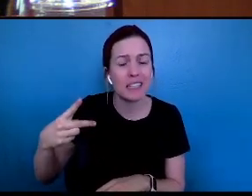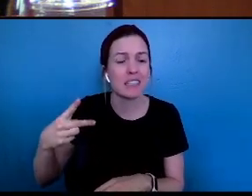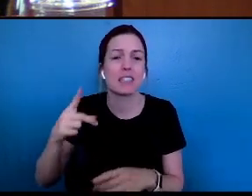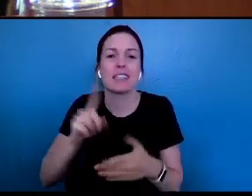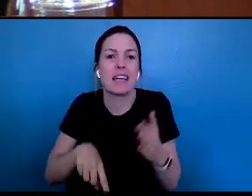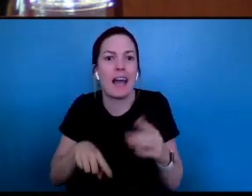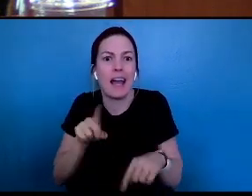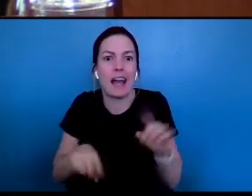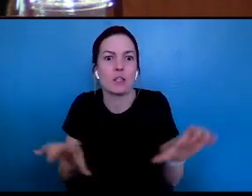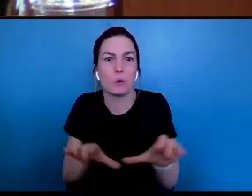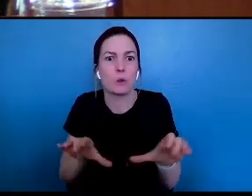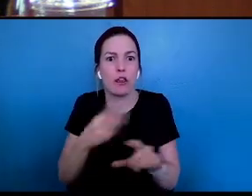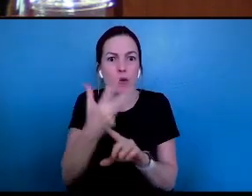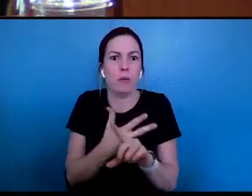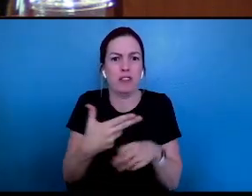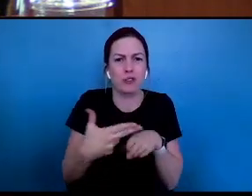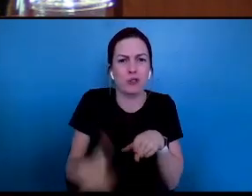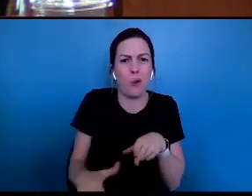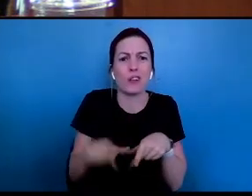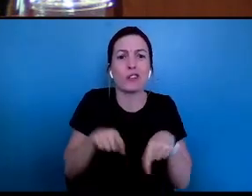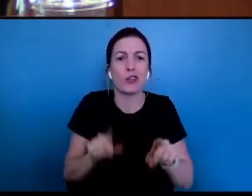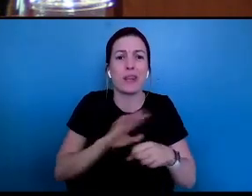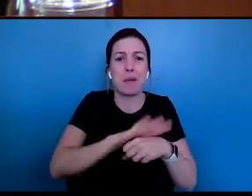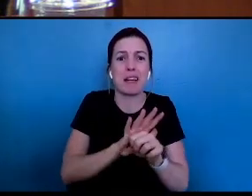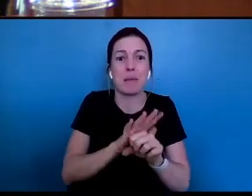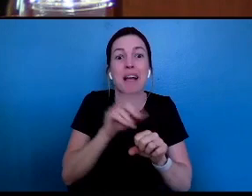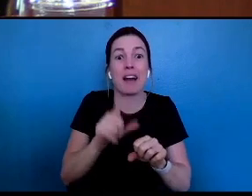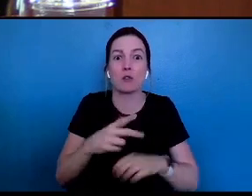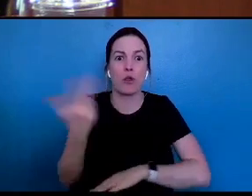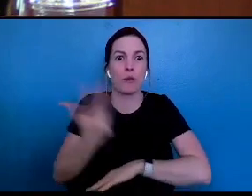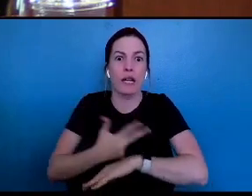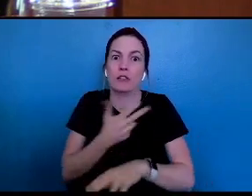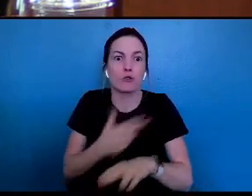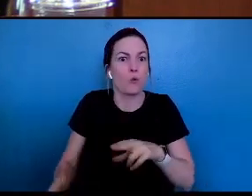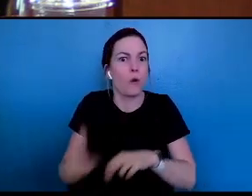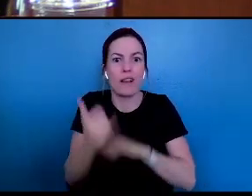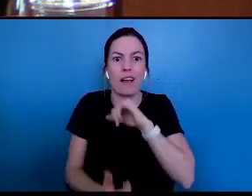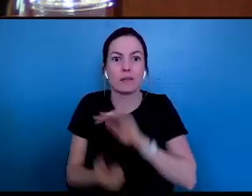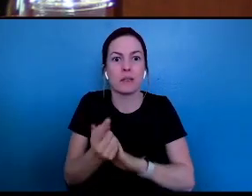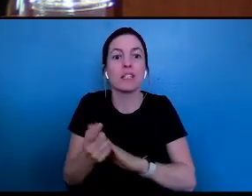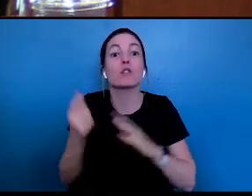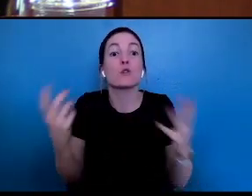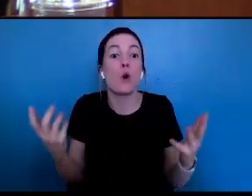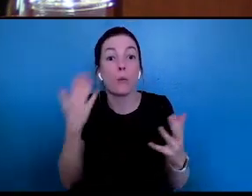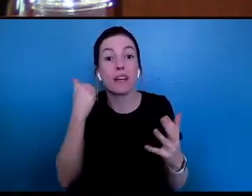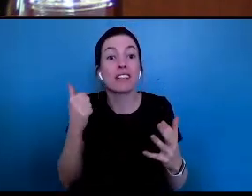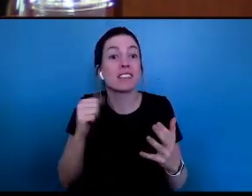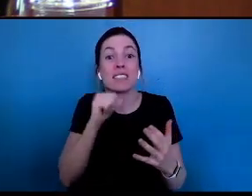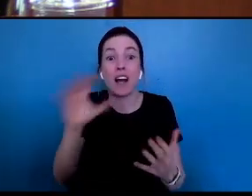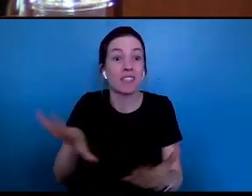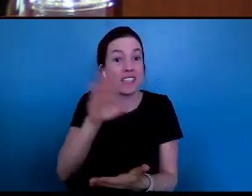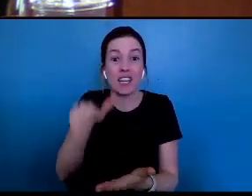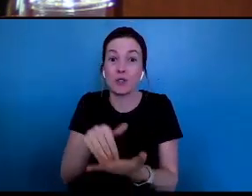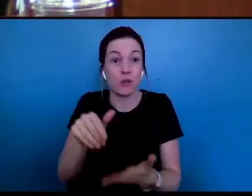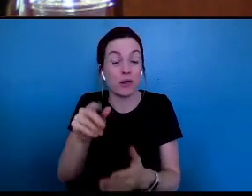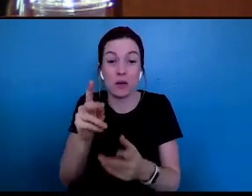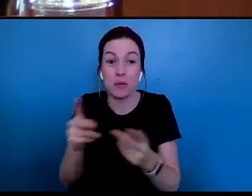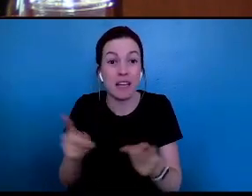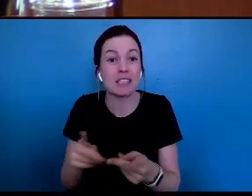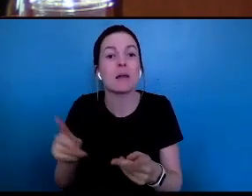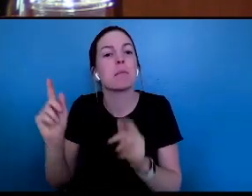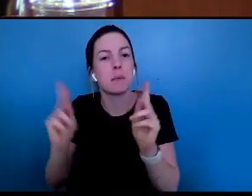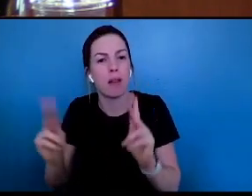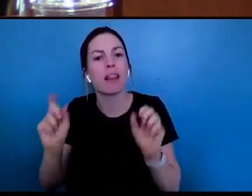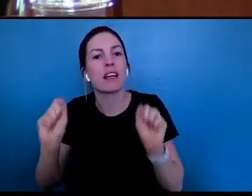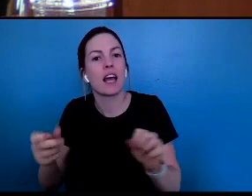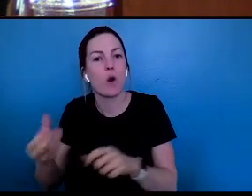3 months, while during the pandemic we have to do that in 3 days. And so because it's decentralized, because people can print their own QR codes, we have more than